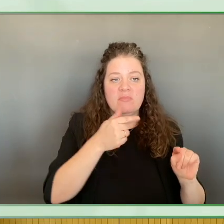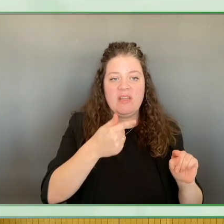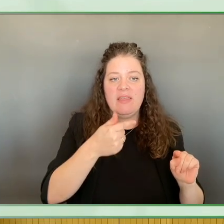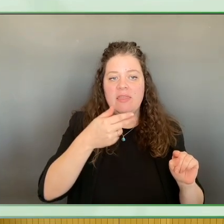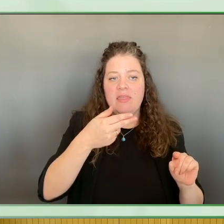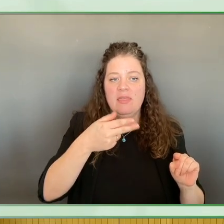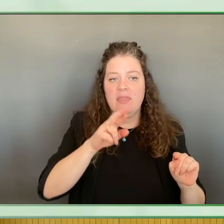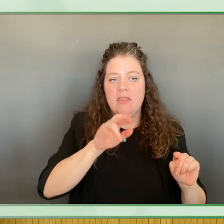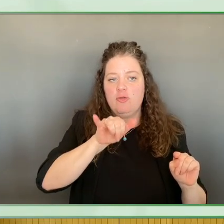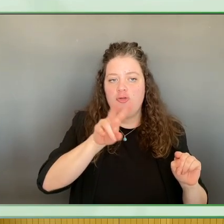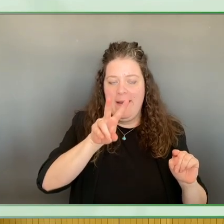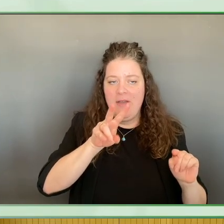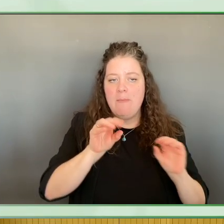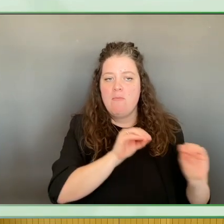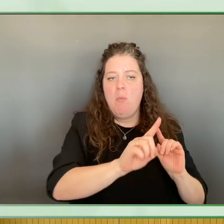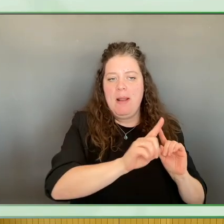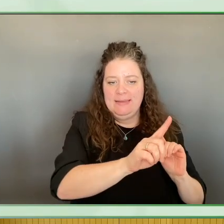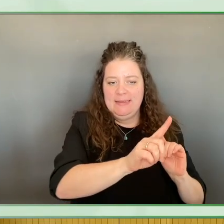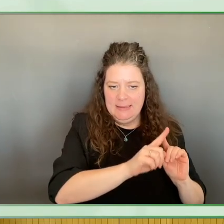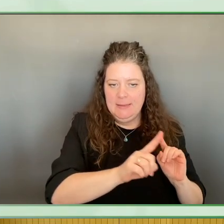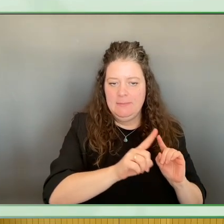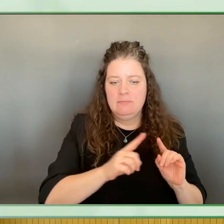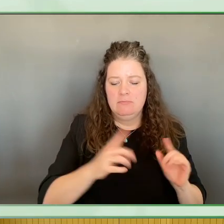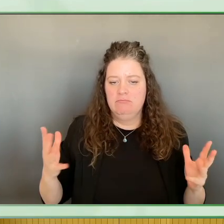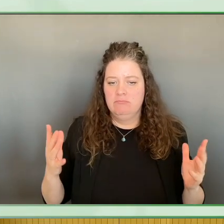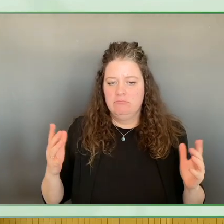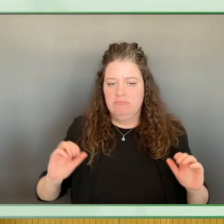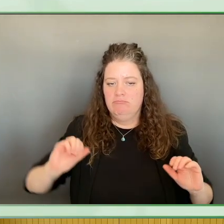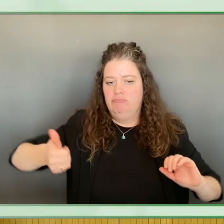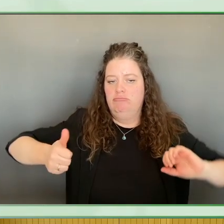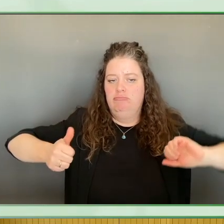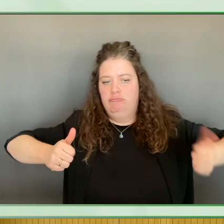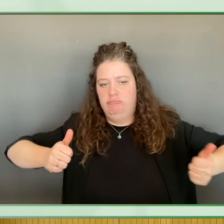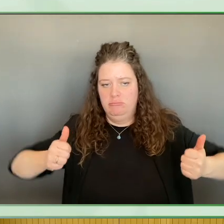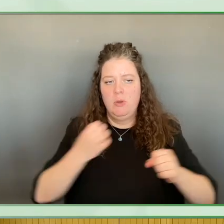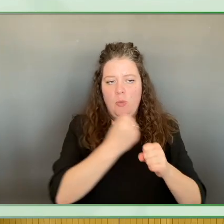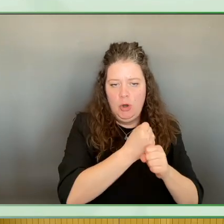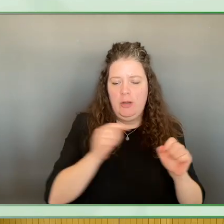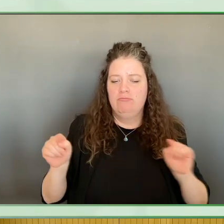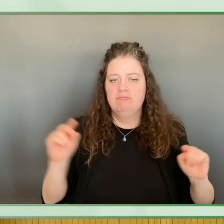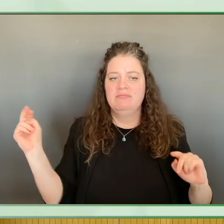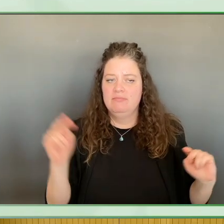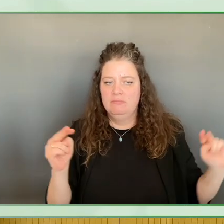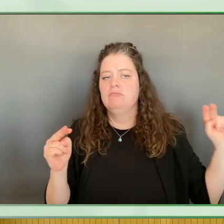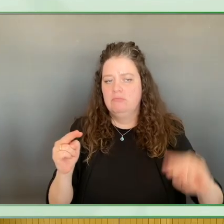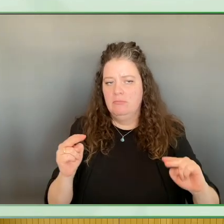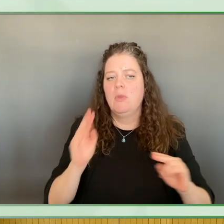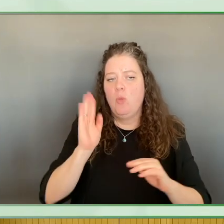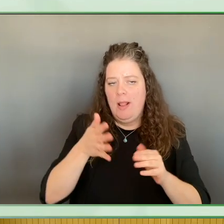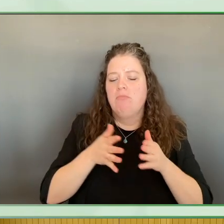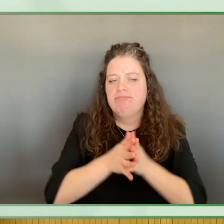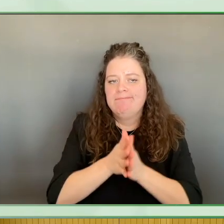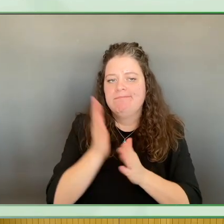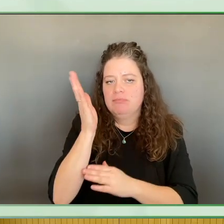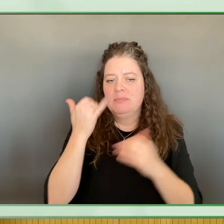while there are challenges in terms of product innovation, there are also challenges in terms of business innovation. Both have